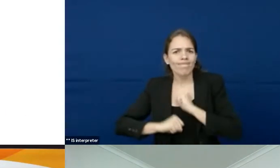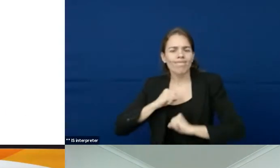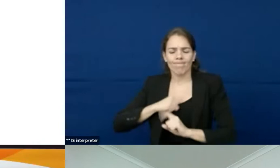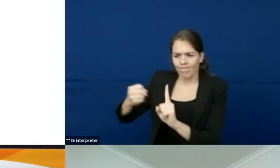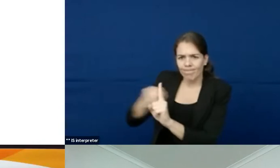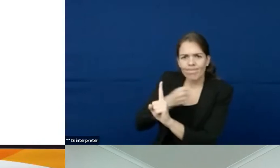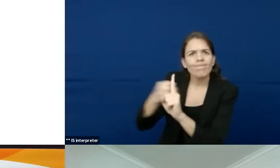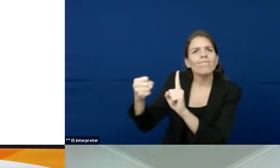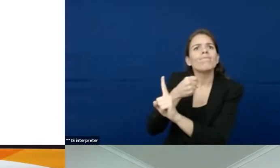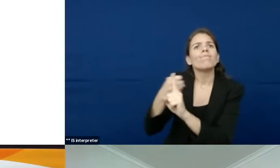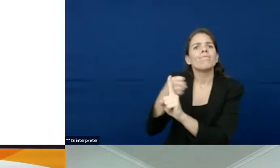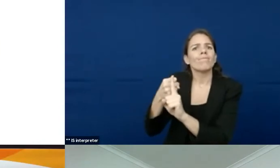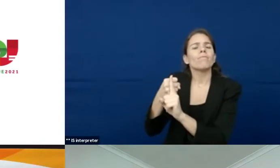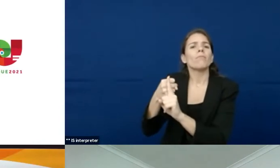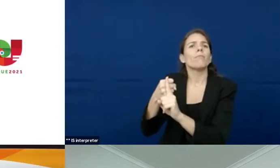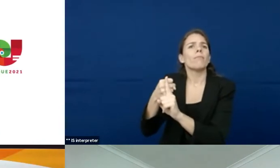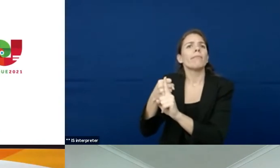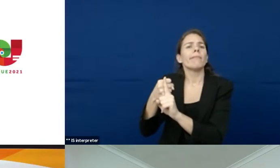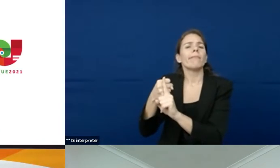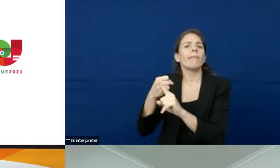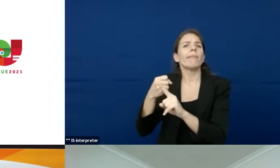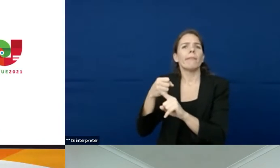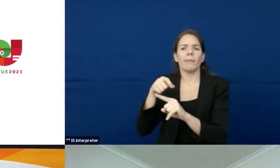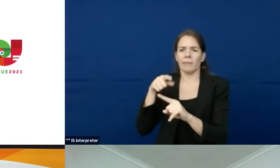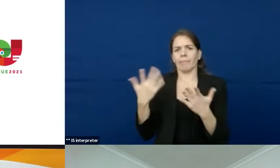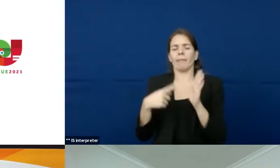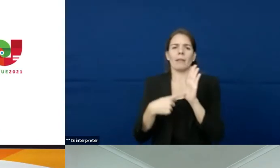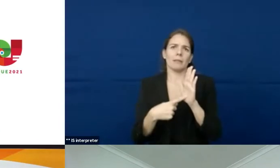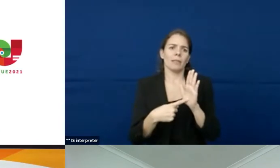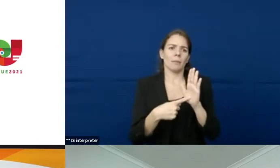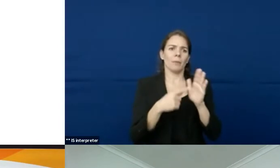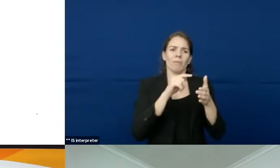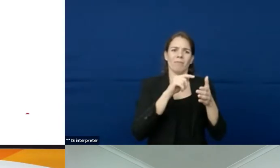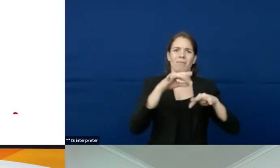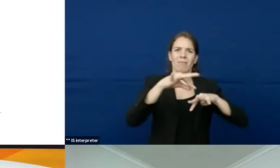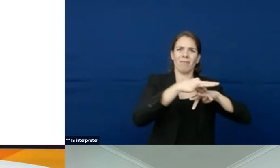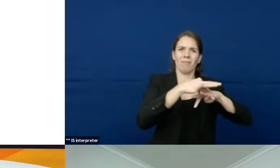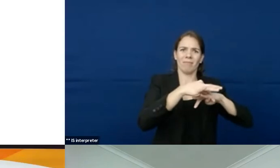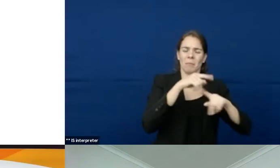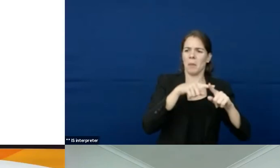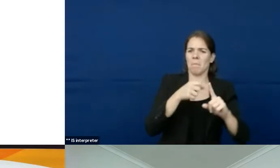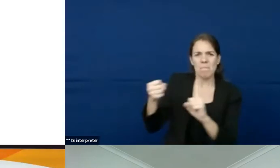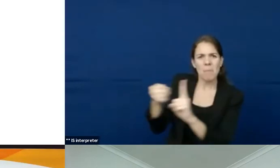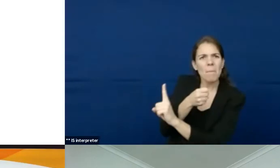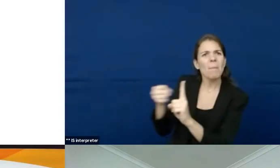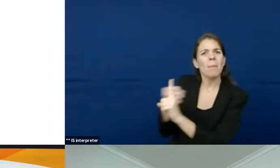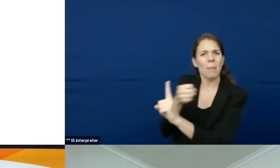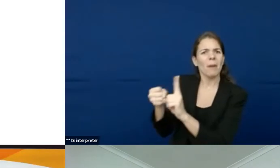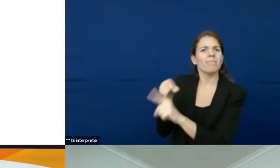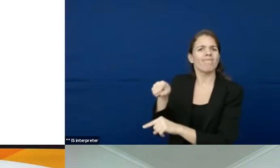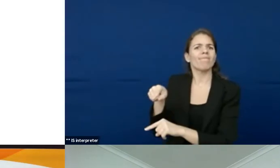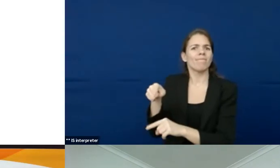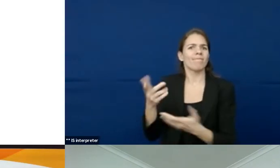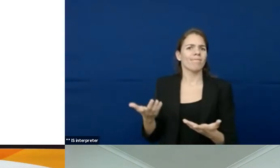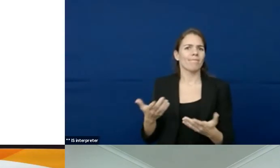really disappeared from the face of the earth. But here we are, we still have to deal with it. So here